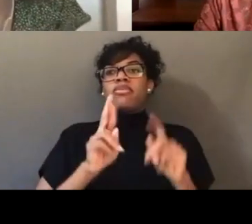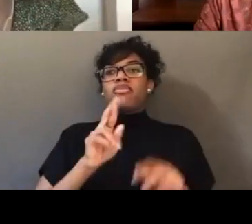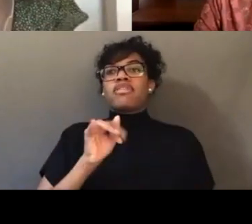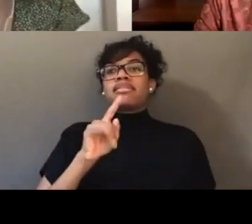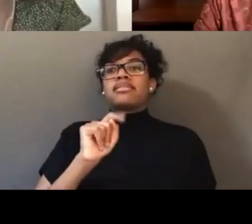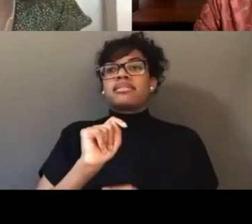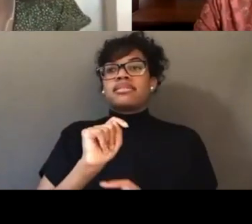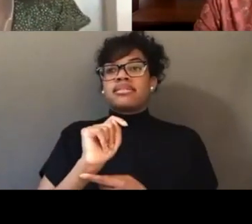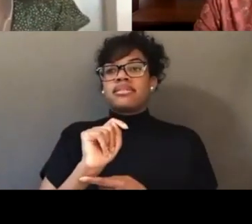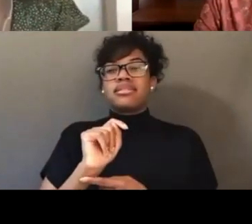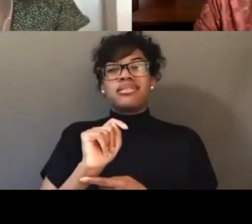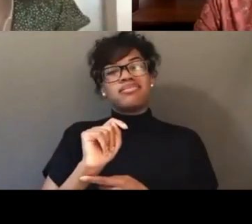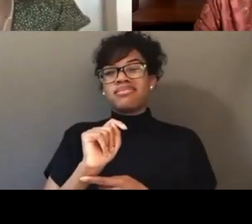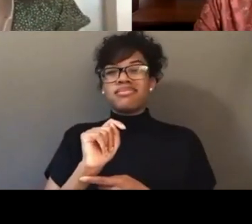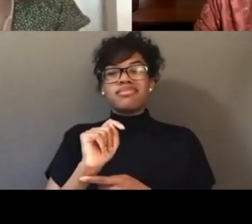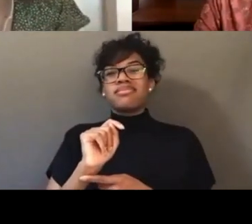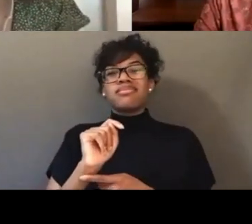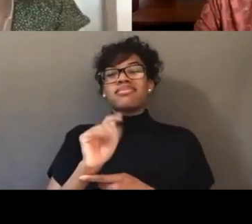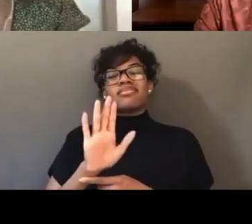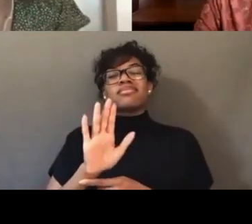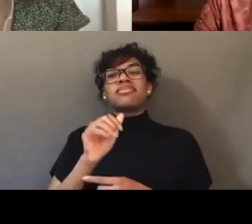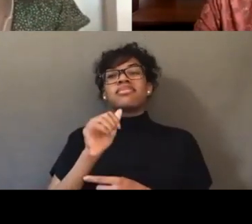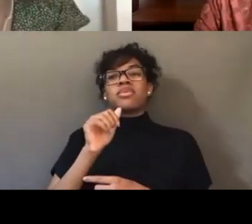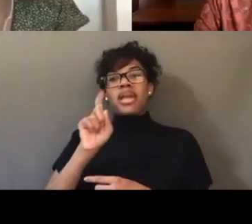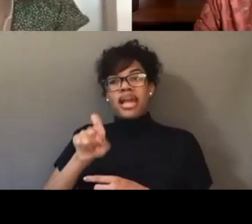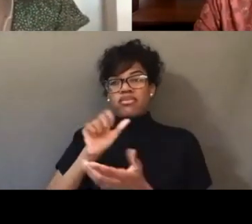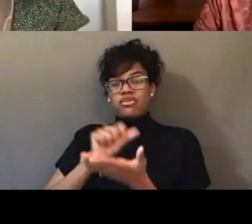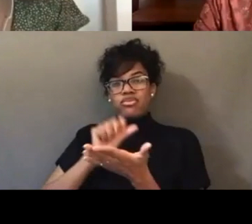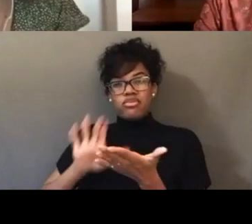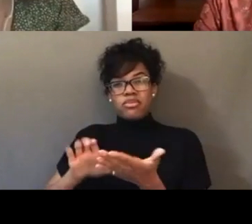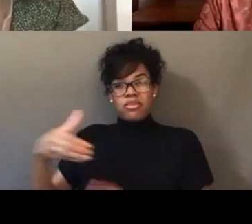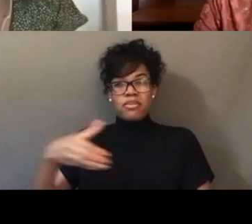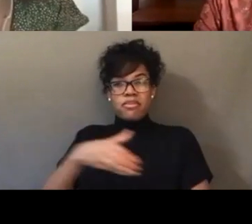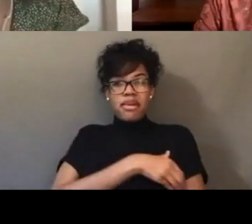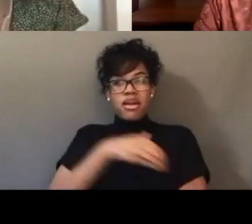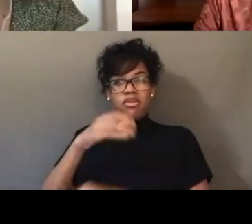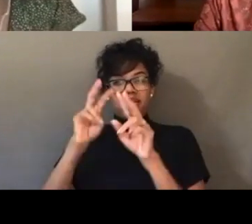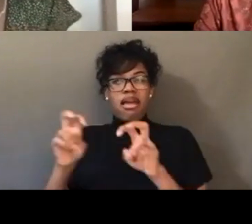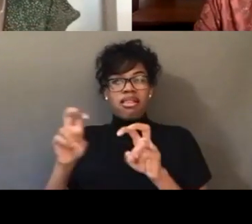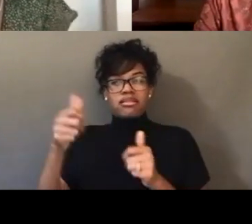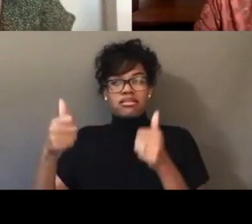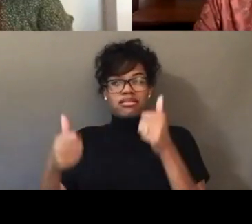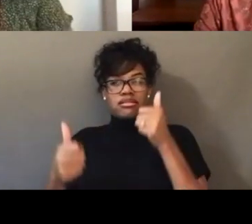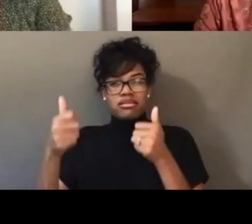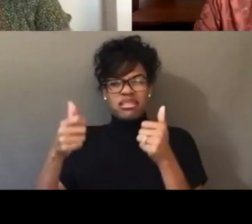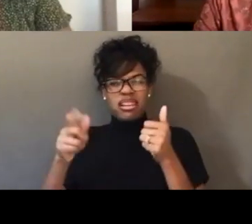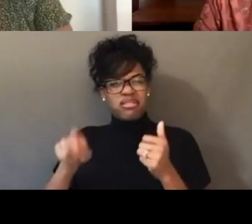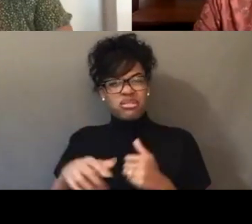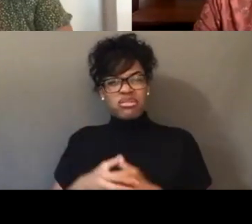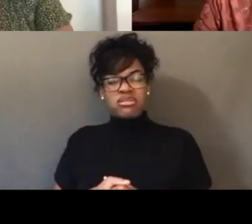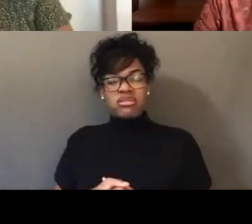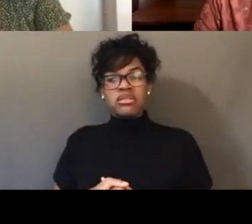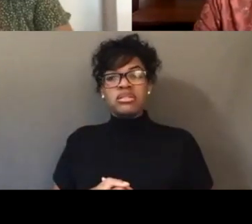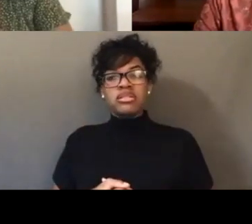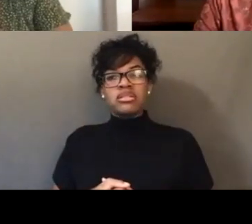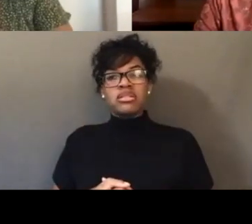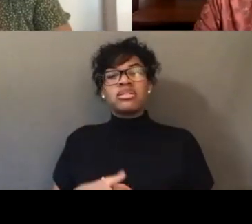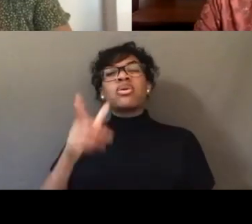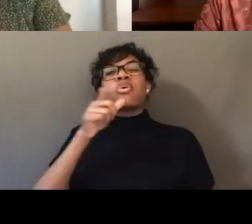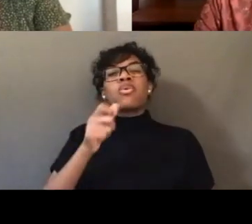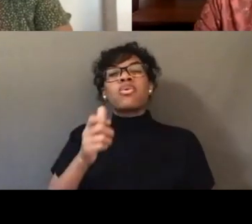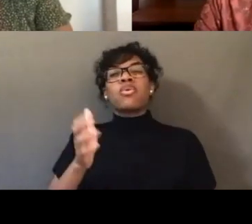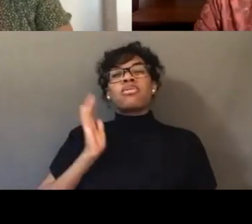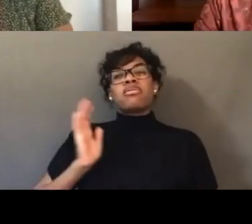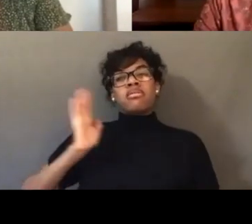which is absent of a power analysis historically. And institutionally, who has historically had power?